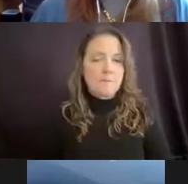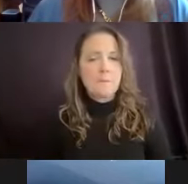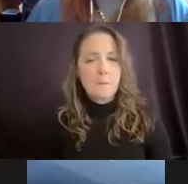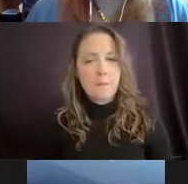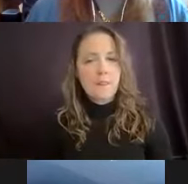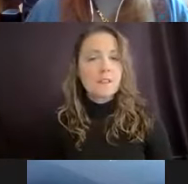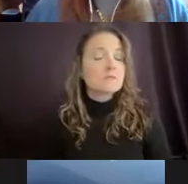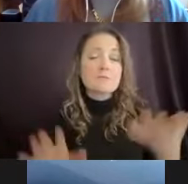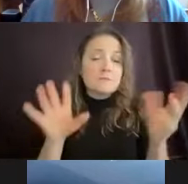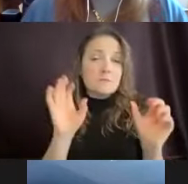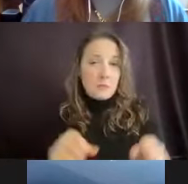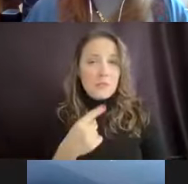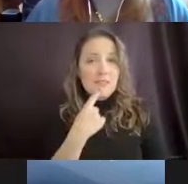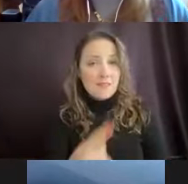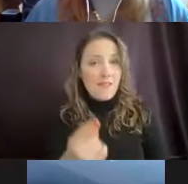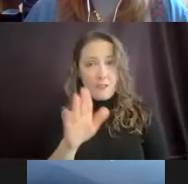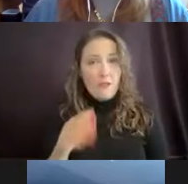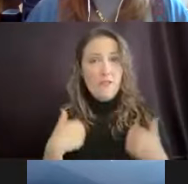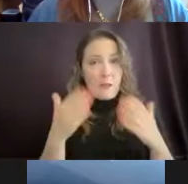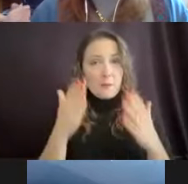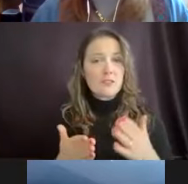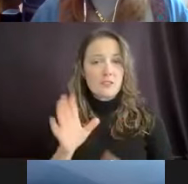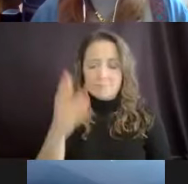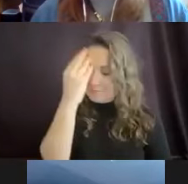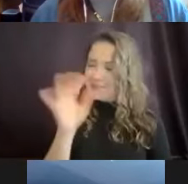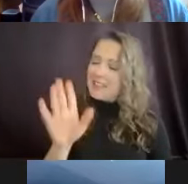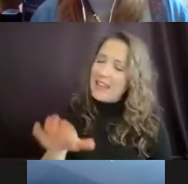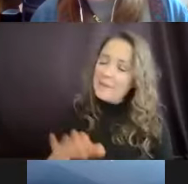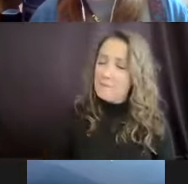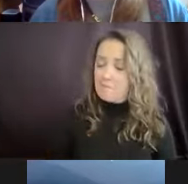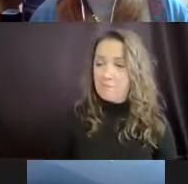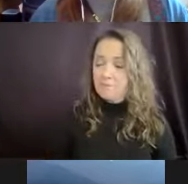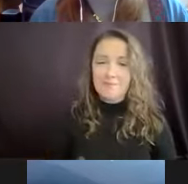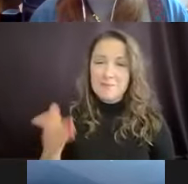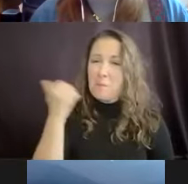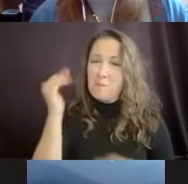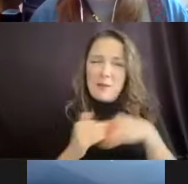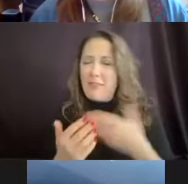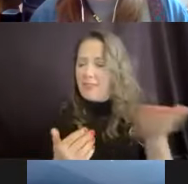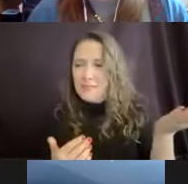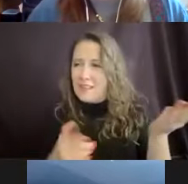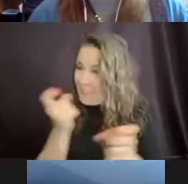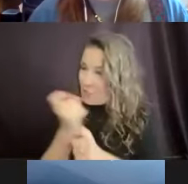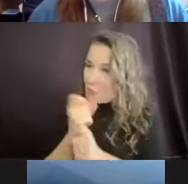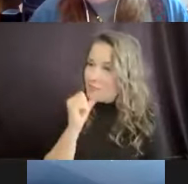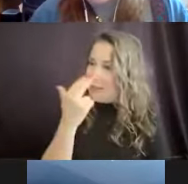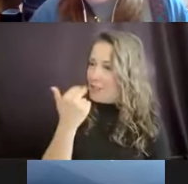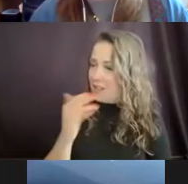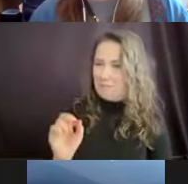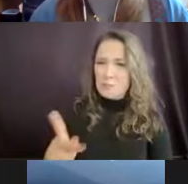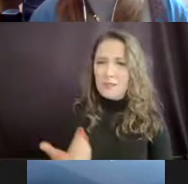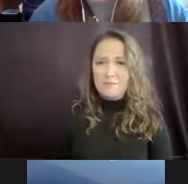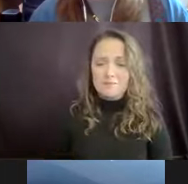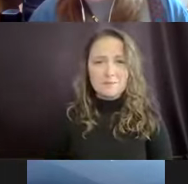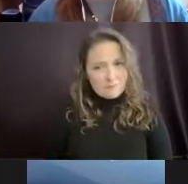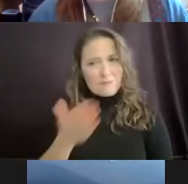you can tell the young person that you care about in your life, like, hey, you're better than that. That joke wasn't funny, and you're better than it.